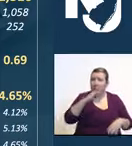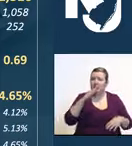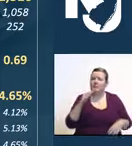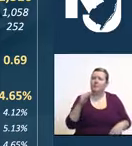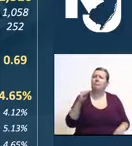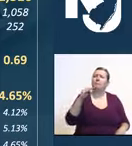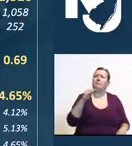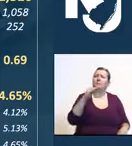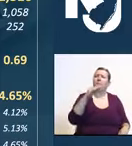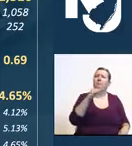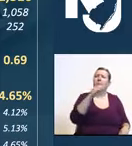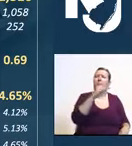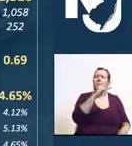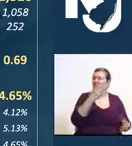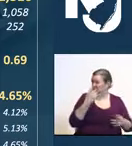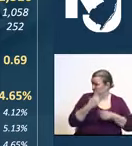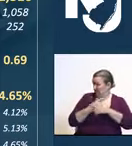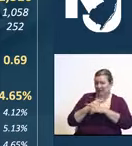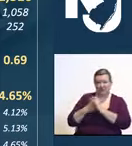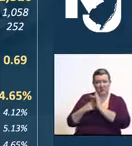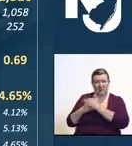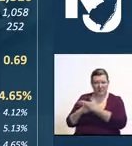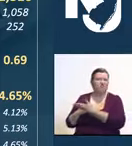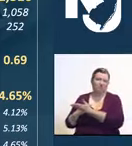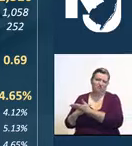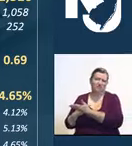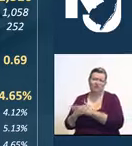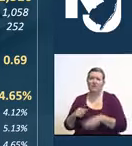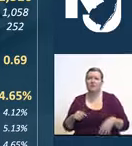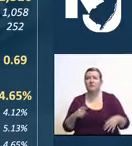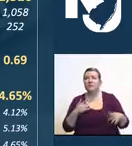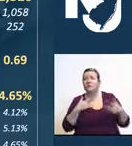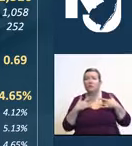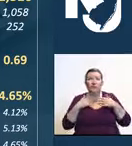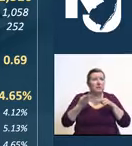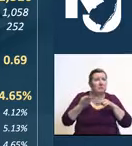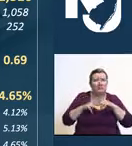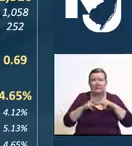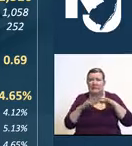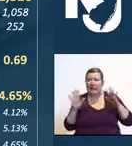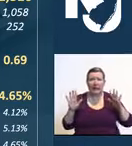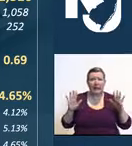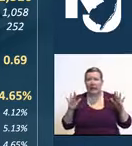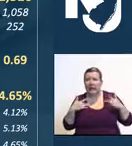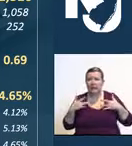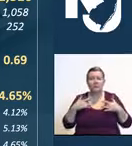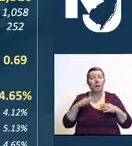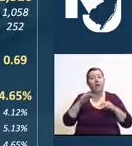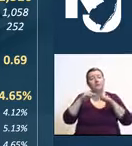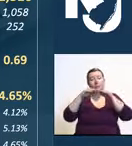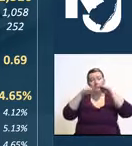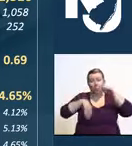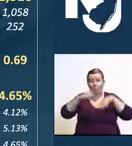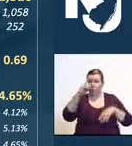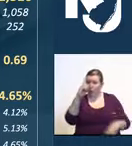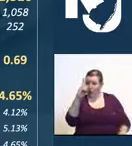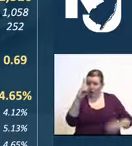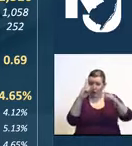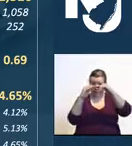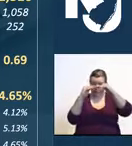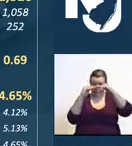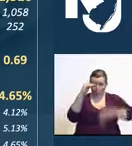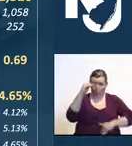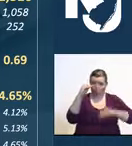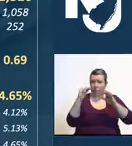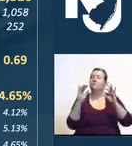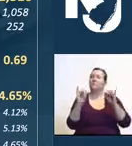speak without a license here, not a cause for concern that any RT below the benchmark of 1 still signals a